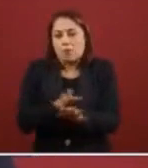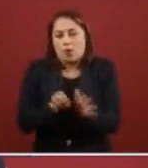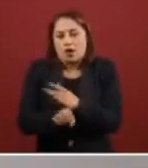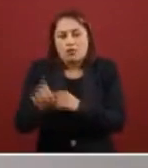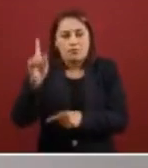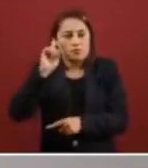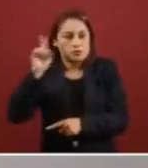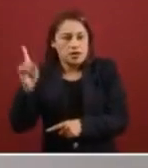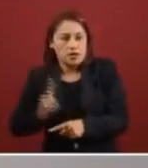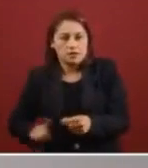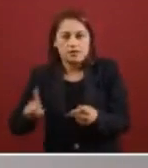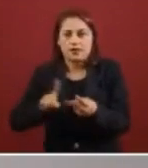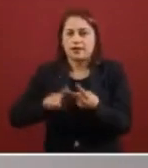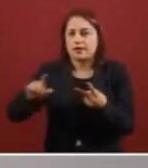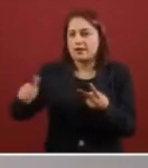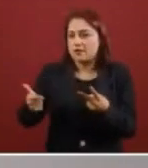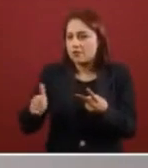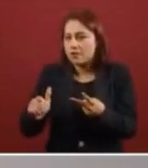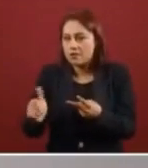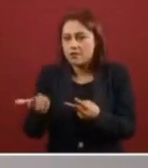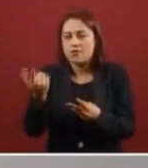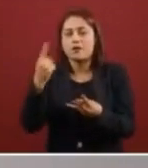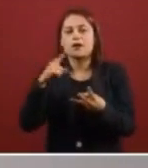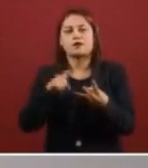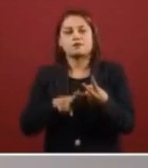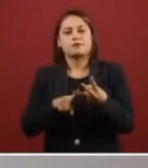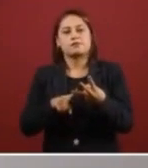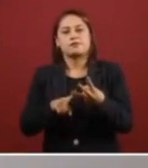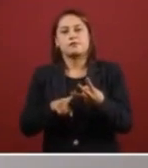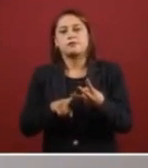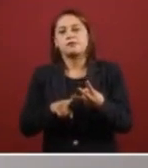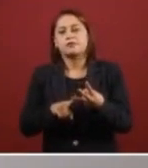This is Zacatecas or Guanajuato